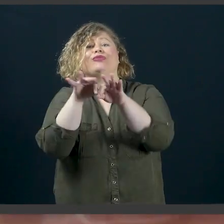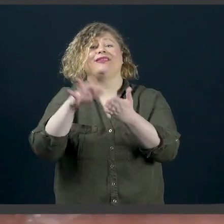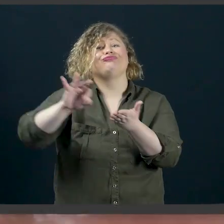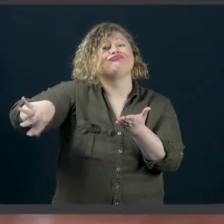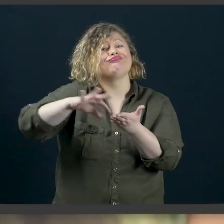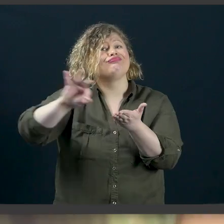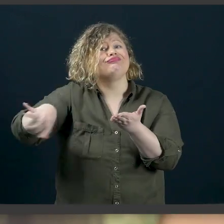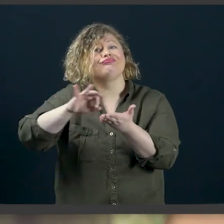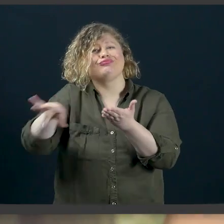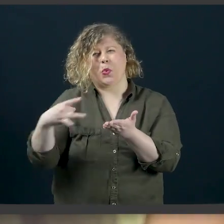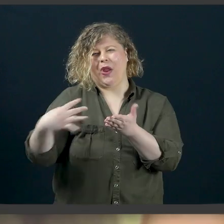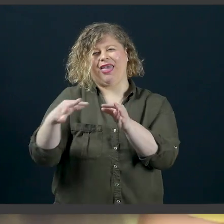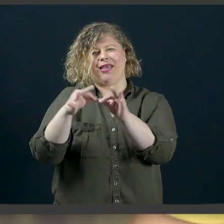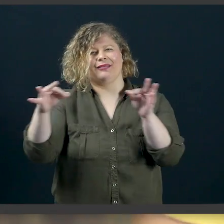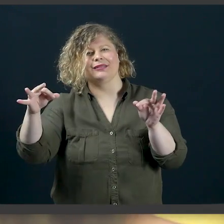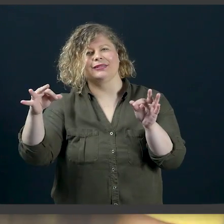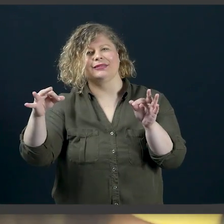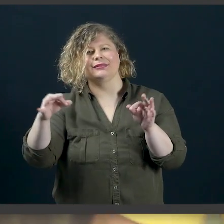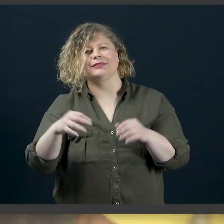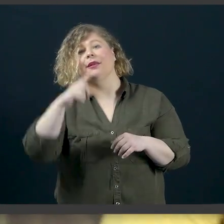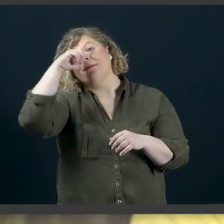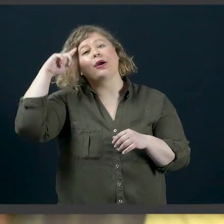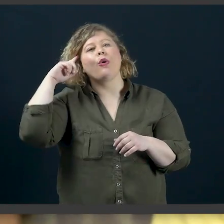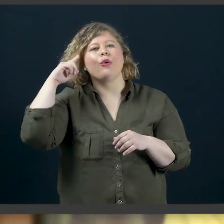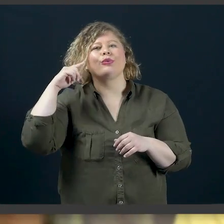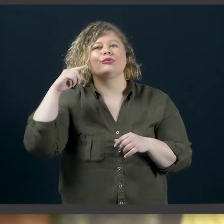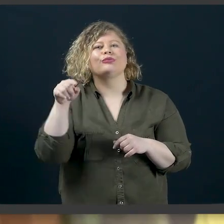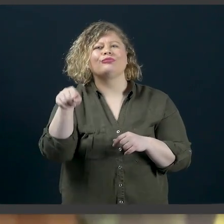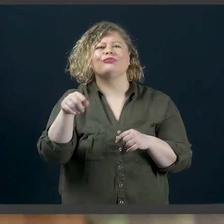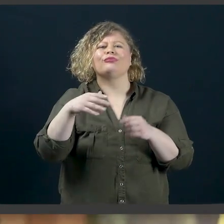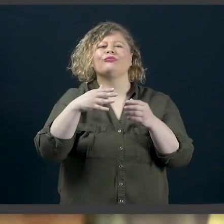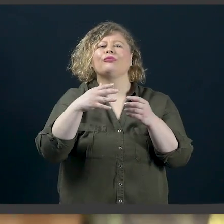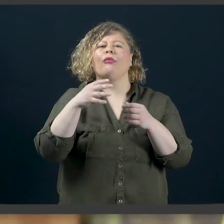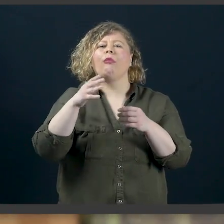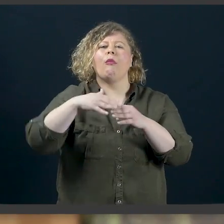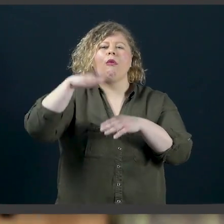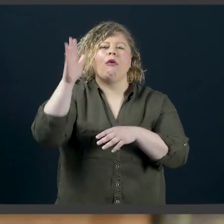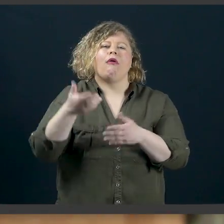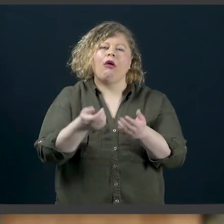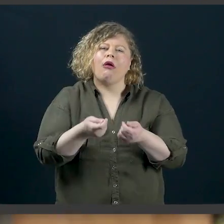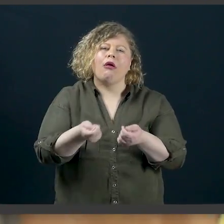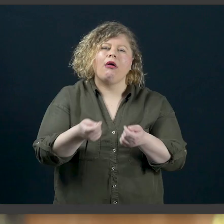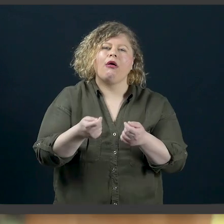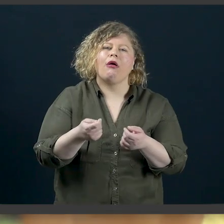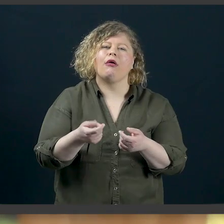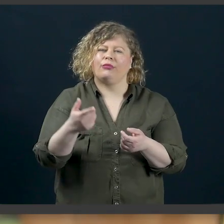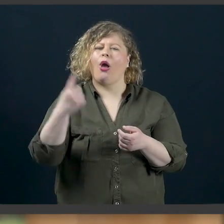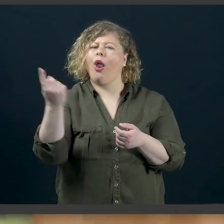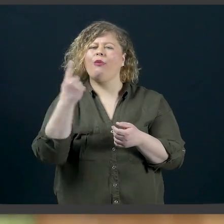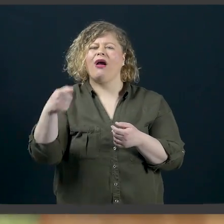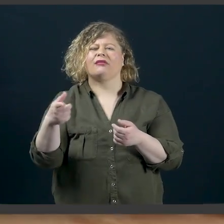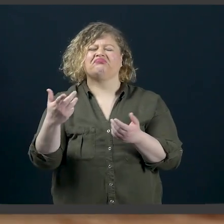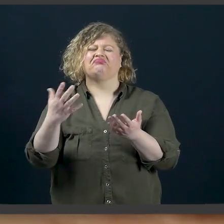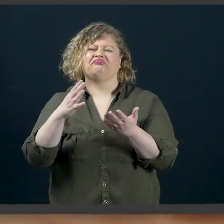Guys, it's very important to remove this membrane because no matter how long you cook it, it will always be